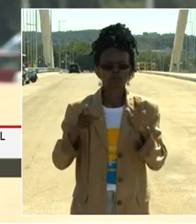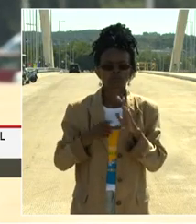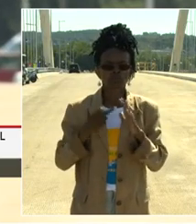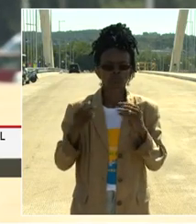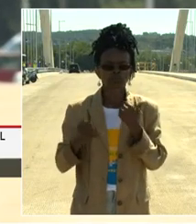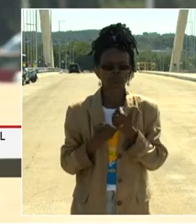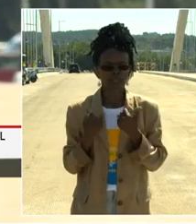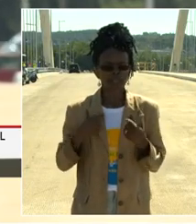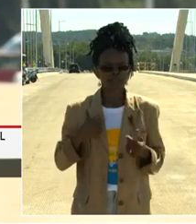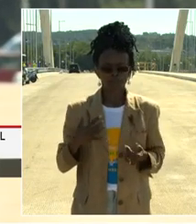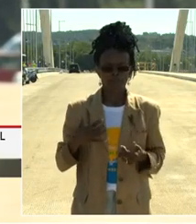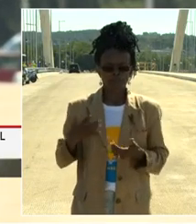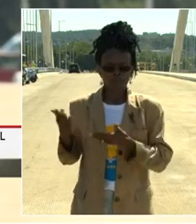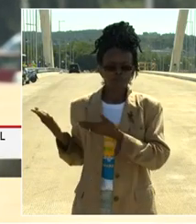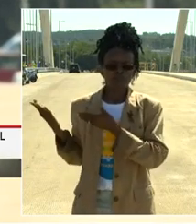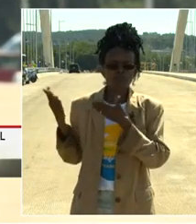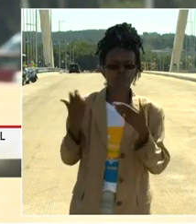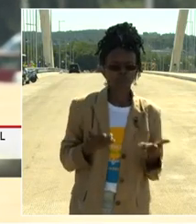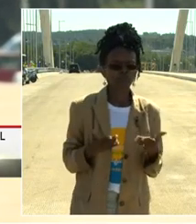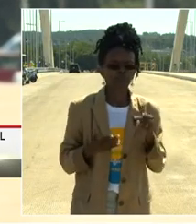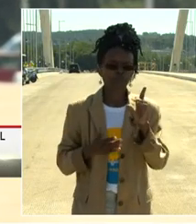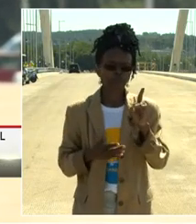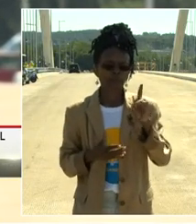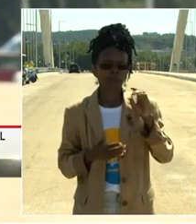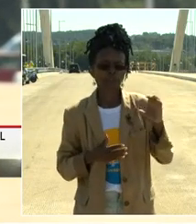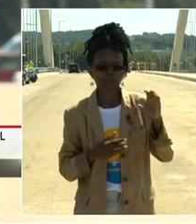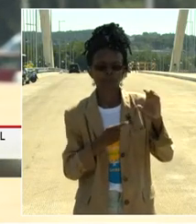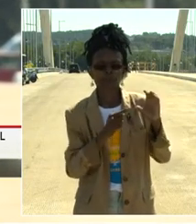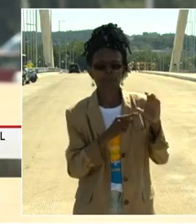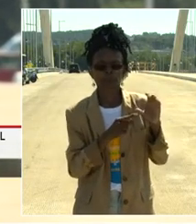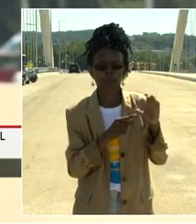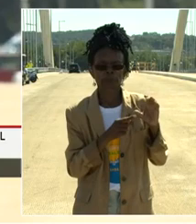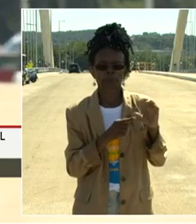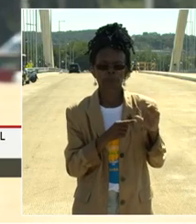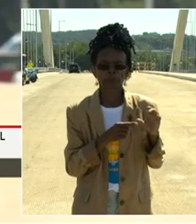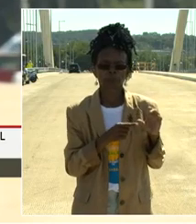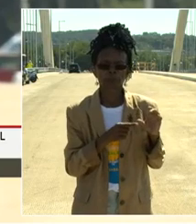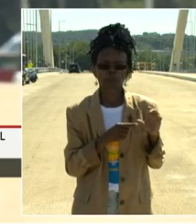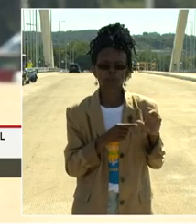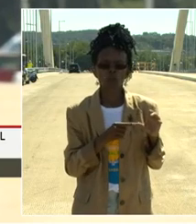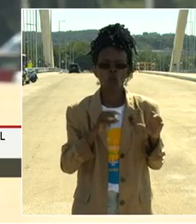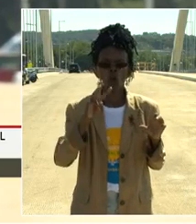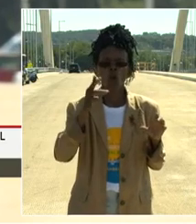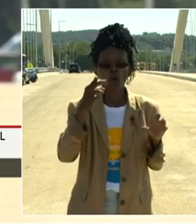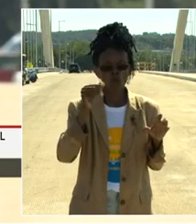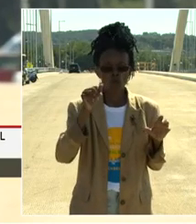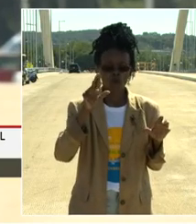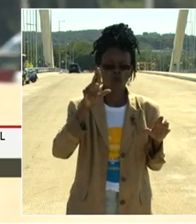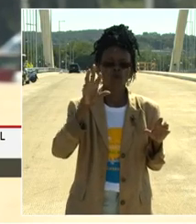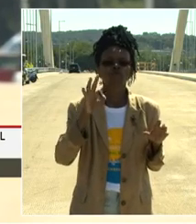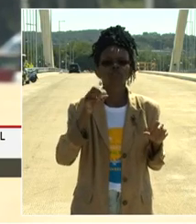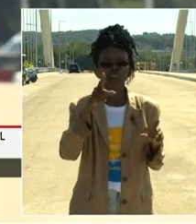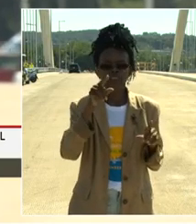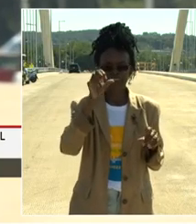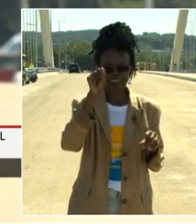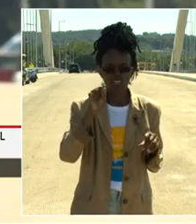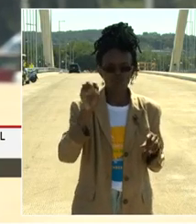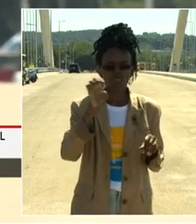to the district: the wharf and on the southwest waterfront,